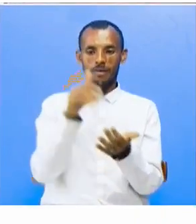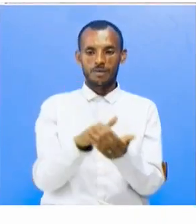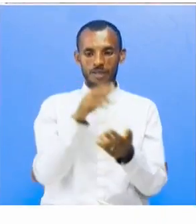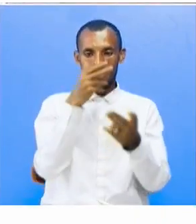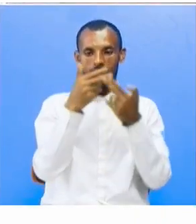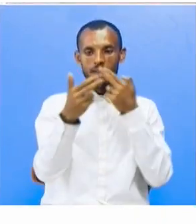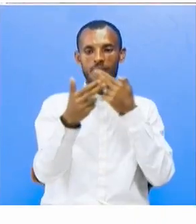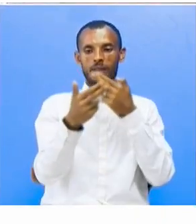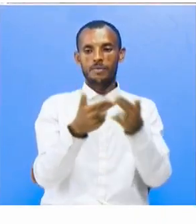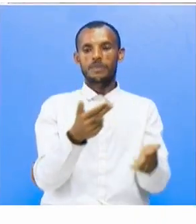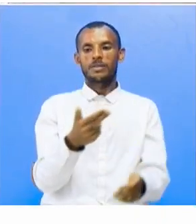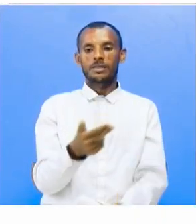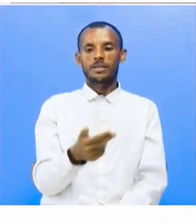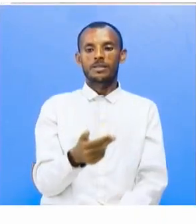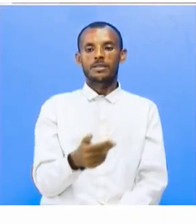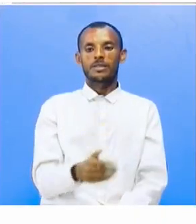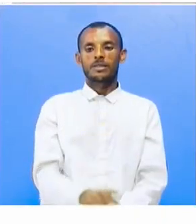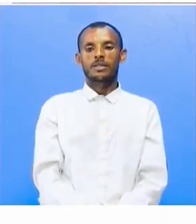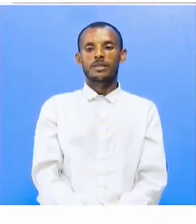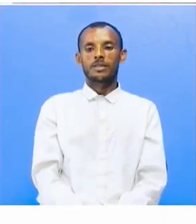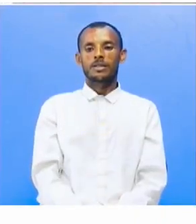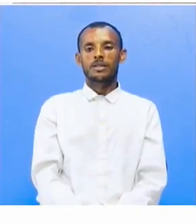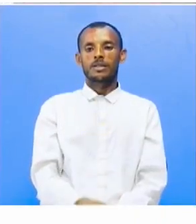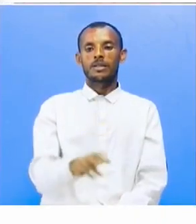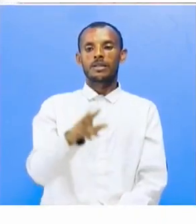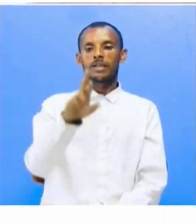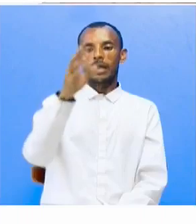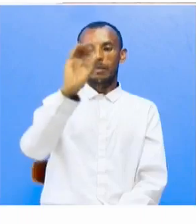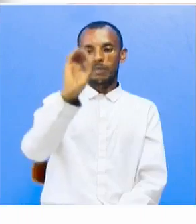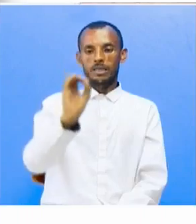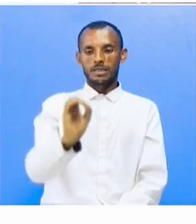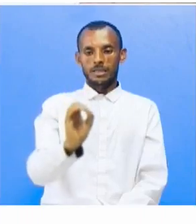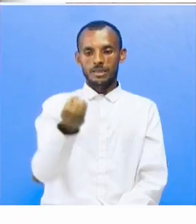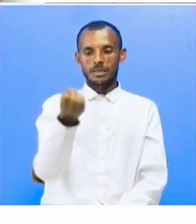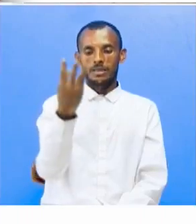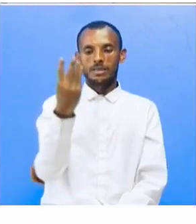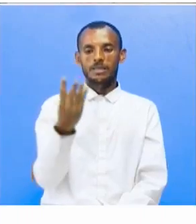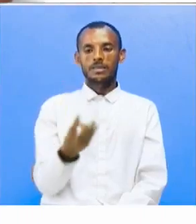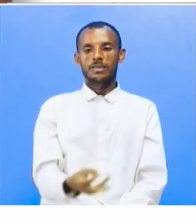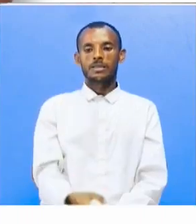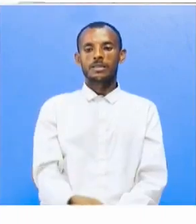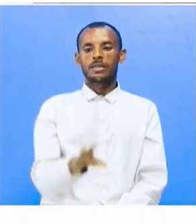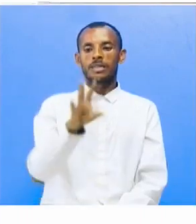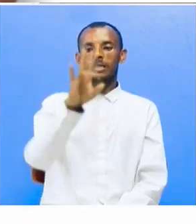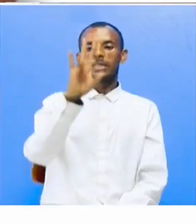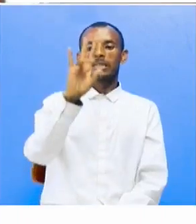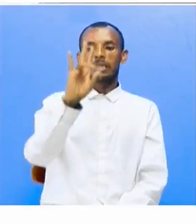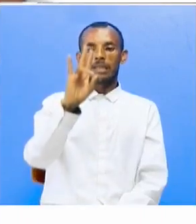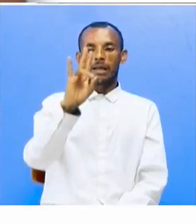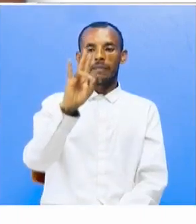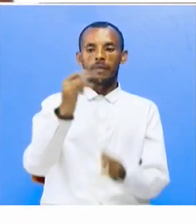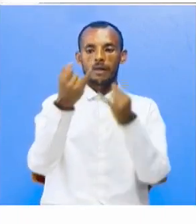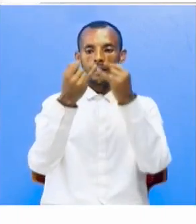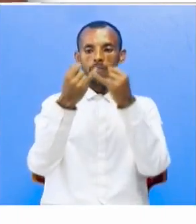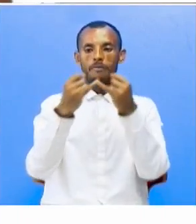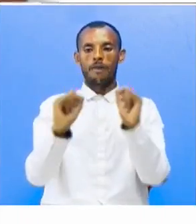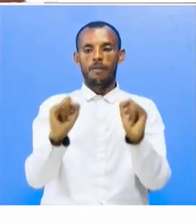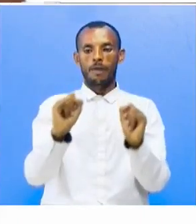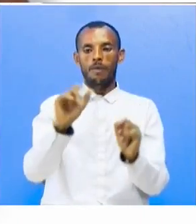5,000. Is 5,000 times the interest rate is 7%. 7